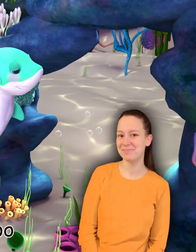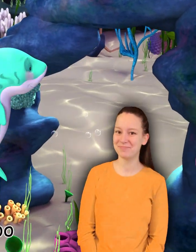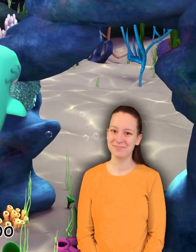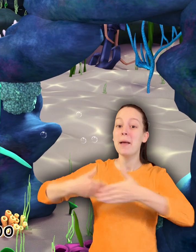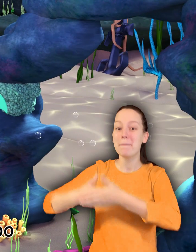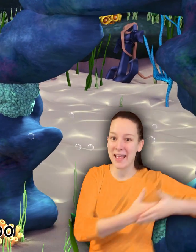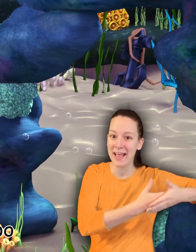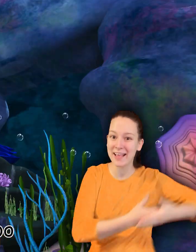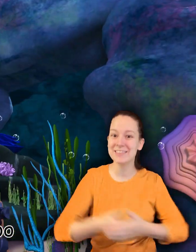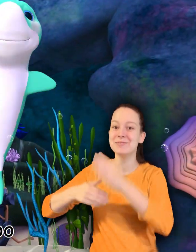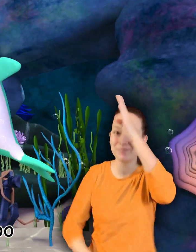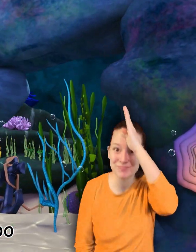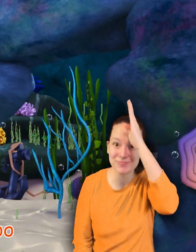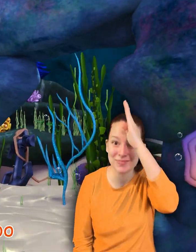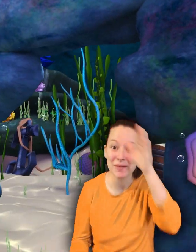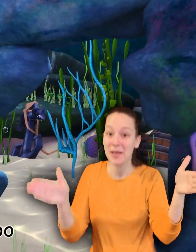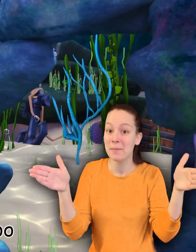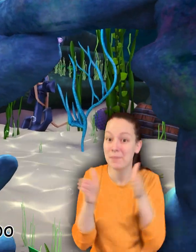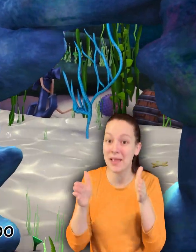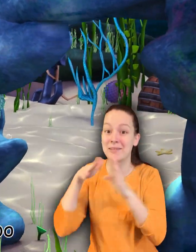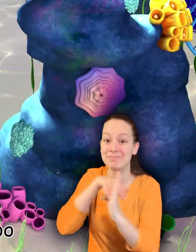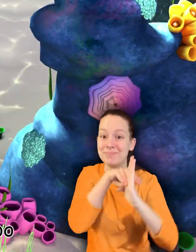baby sharks